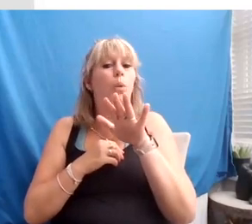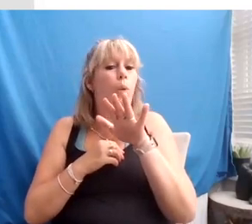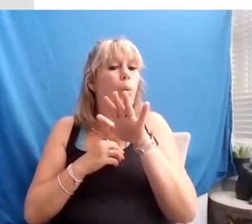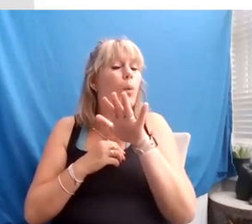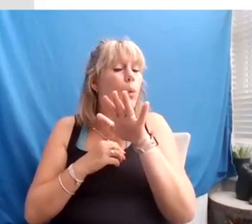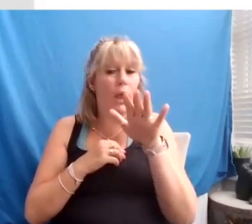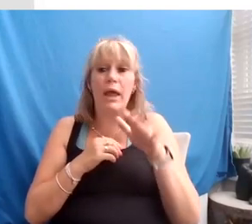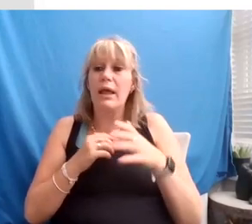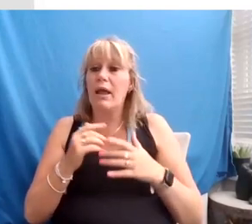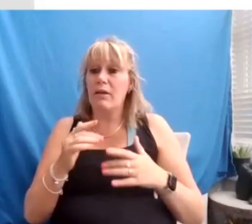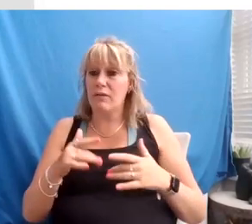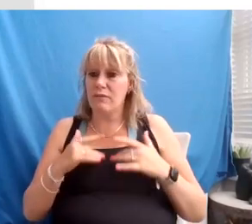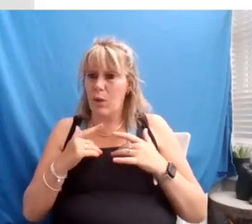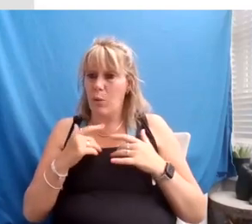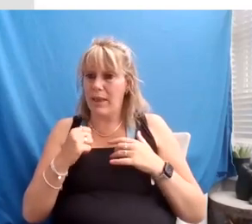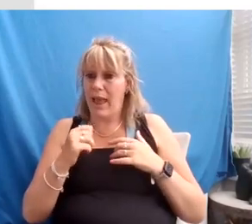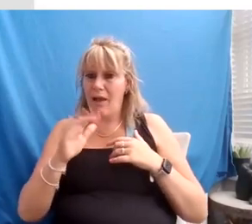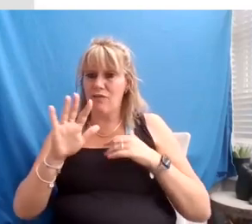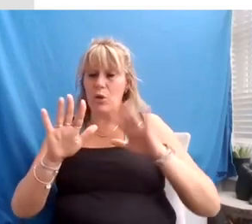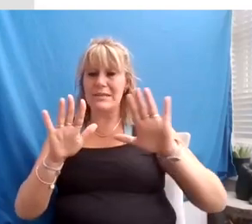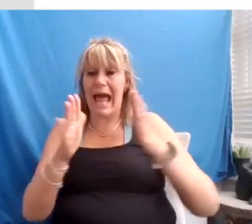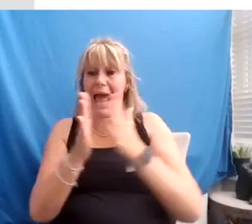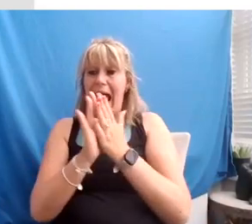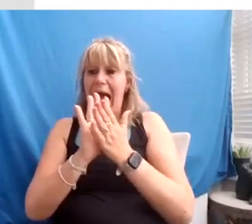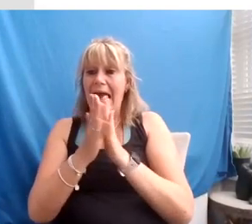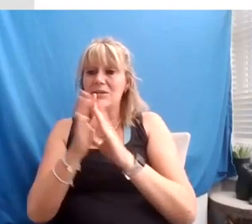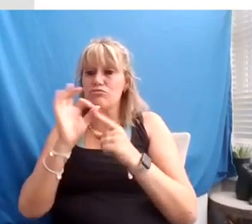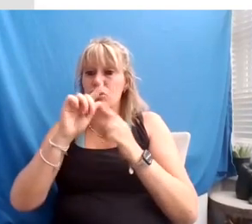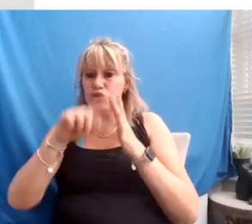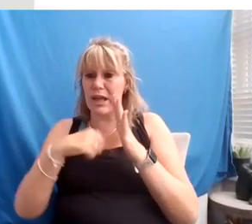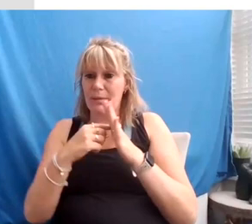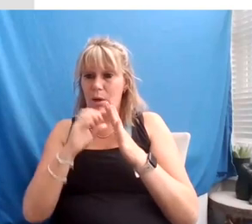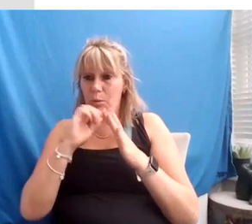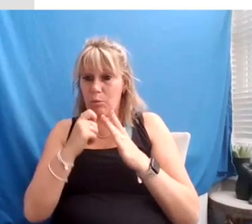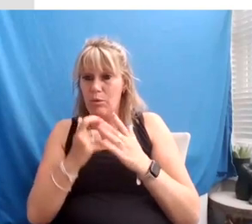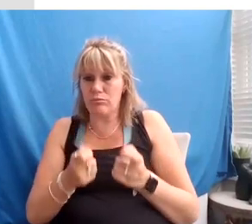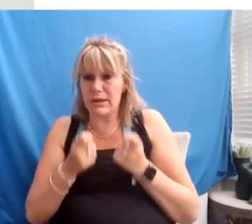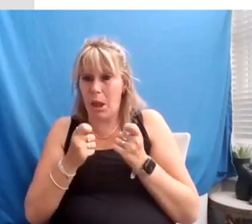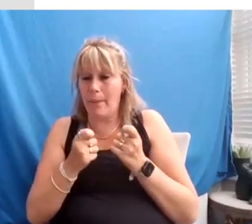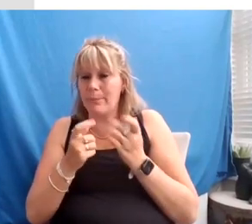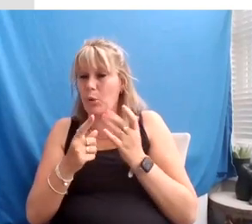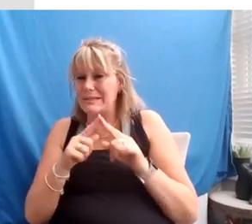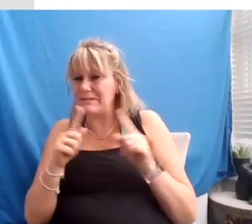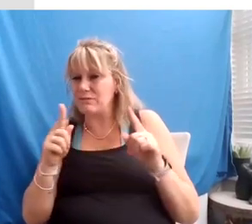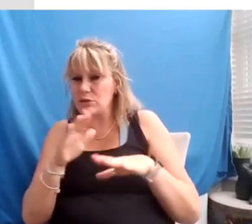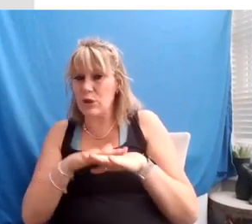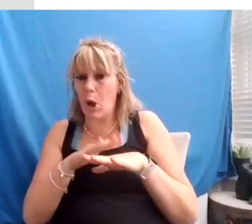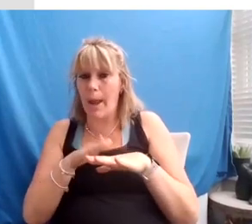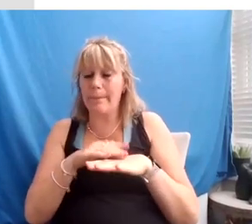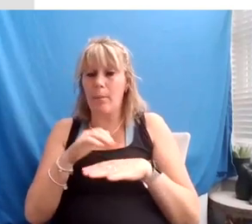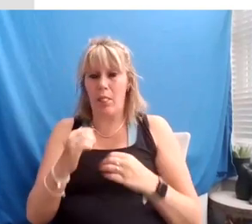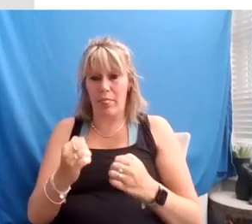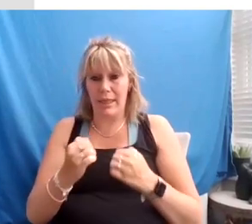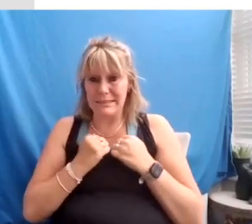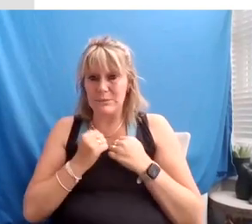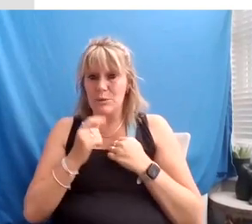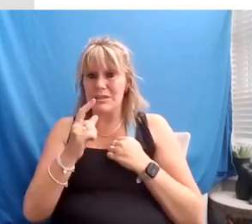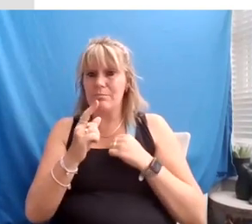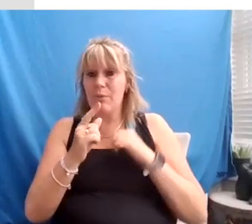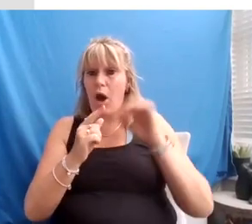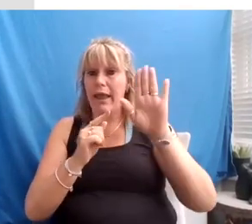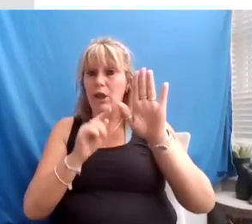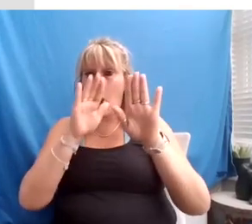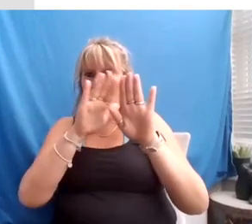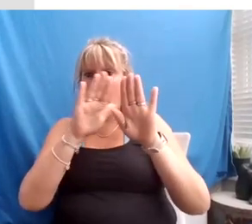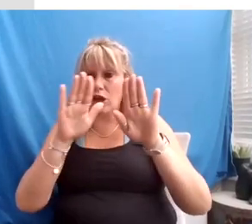hands project, but I'll come on to that another time. So this was my collage, which was very much actually inspired by Duncan's